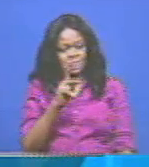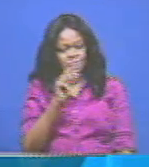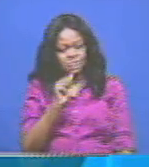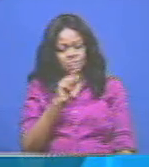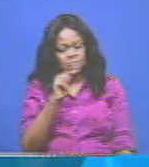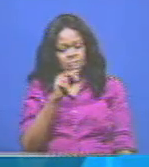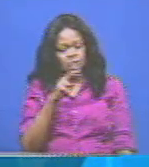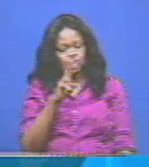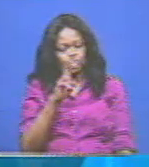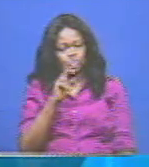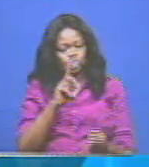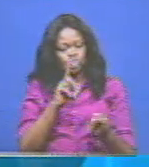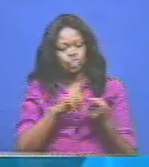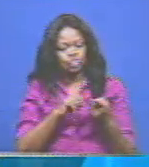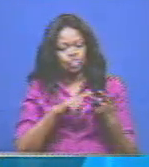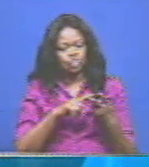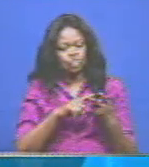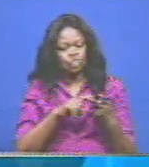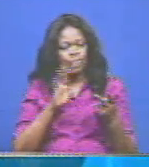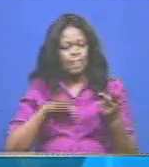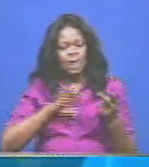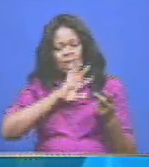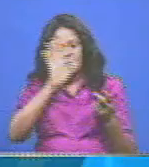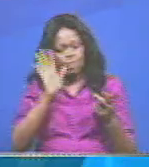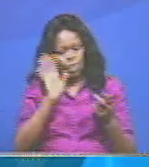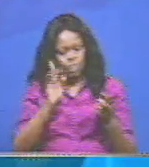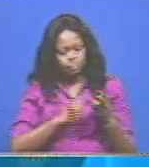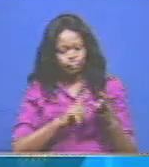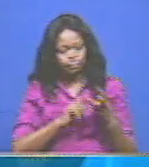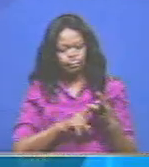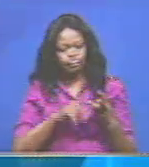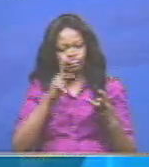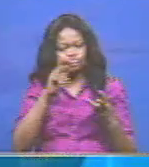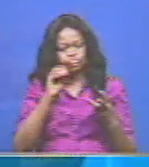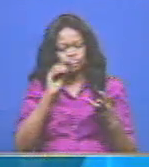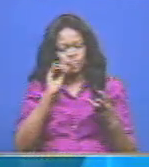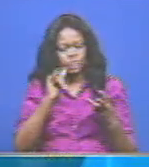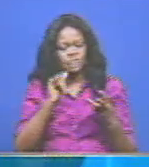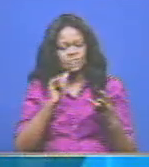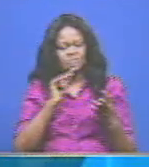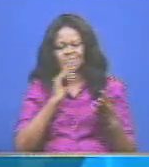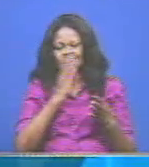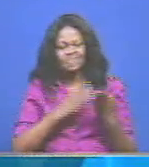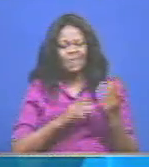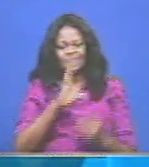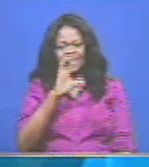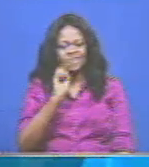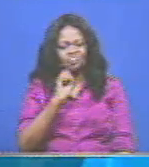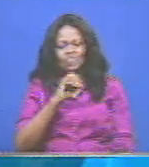Kina Chality Ngilu, Kina people like Felix Kosgei, or some CS were actually